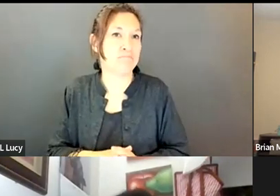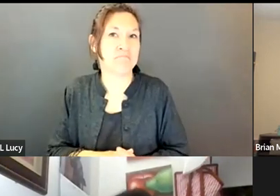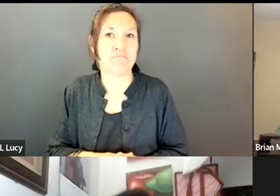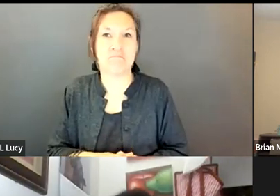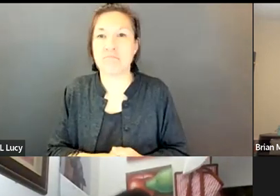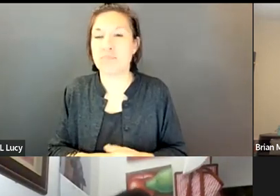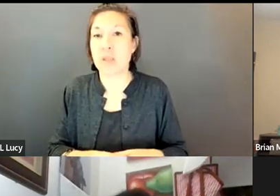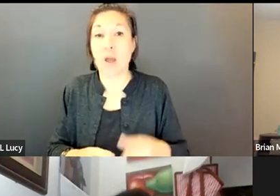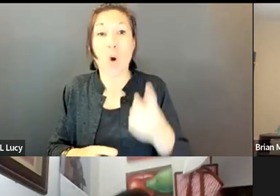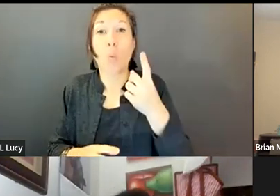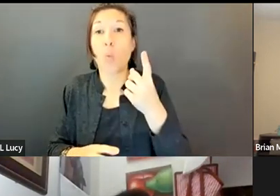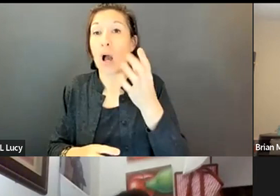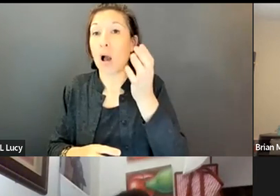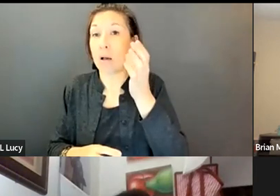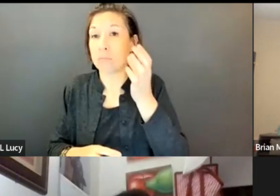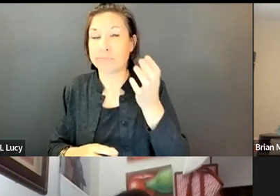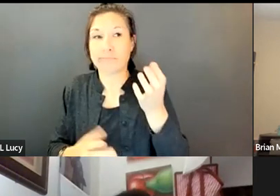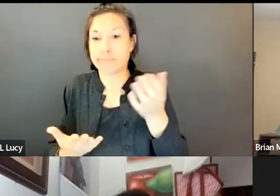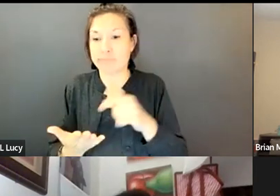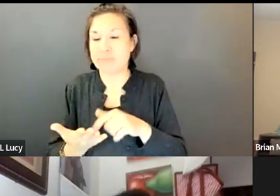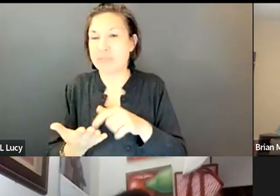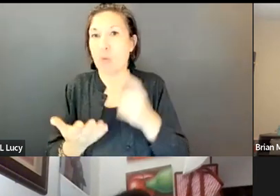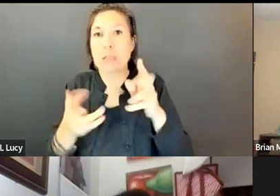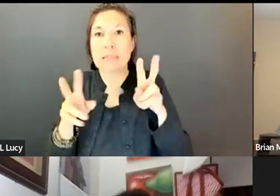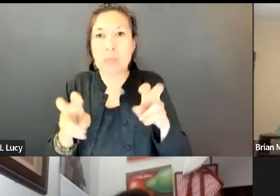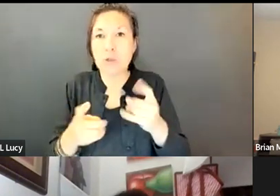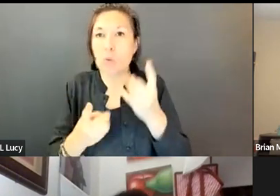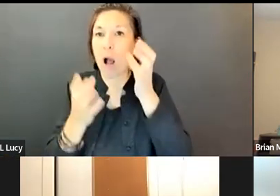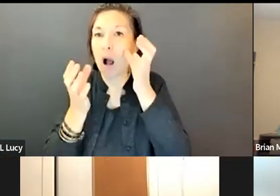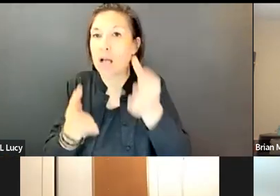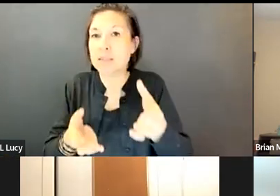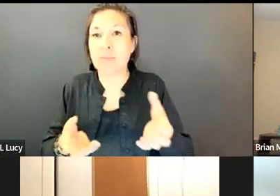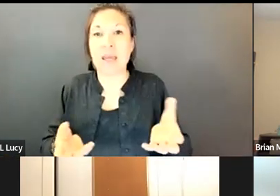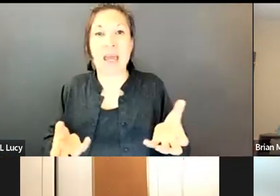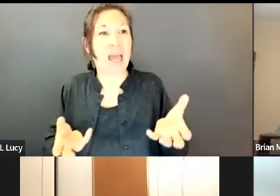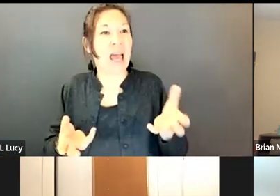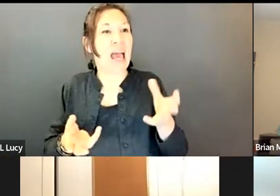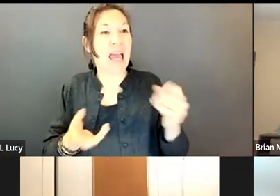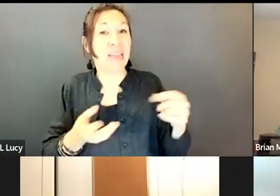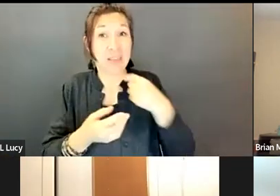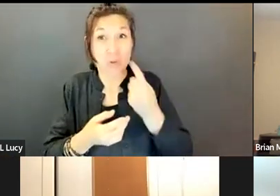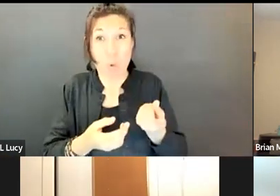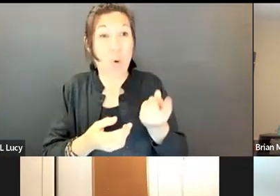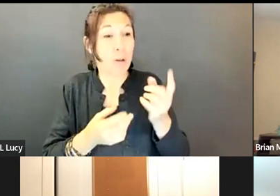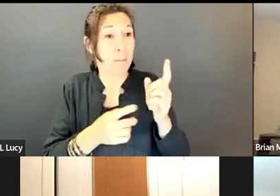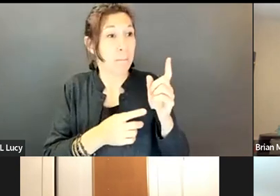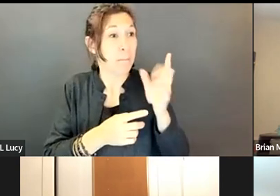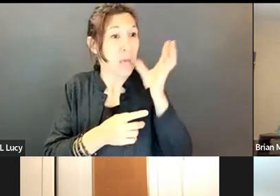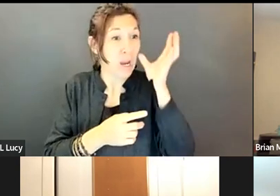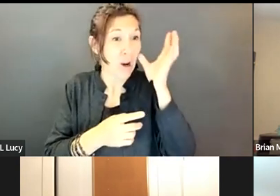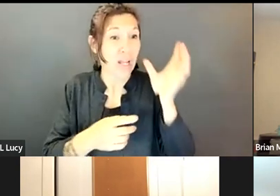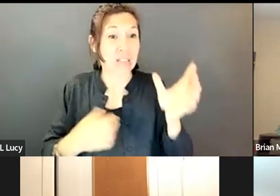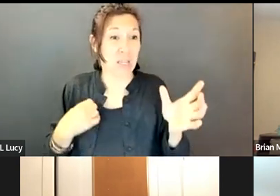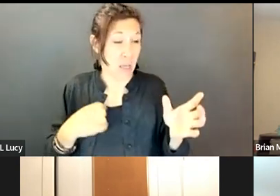able to translate that to our to parents and the attendance went way up because parents weren't thinking about one day